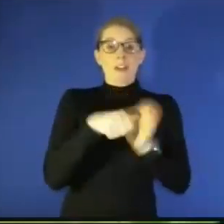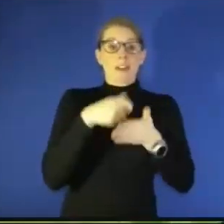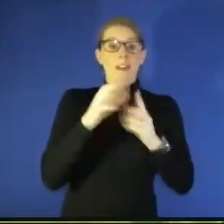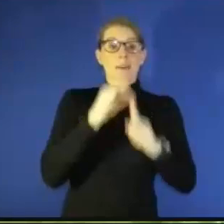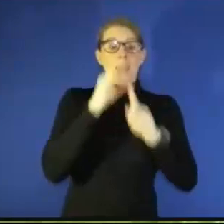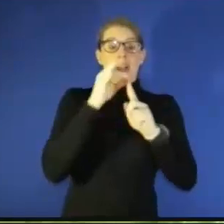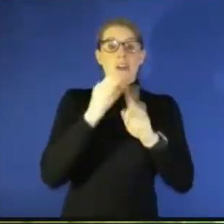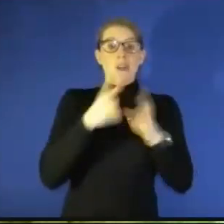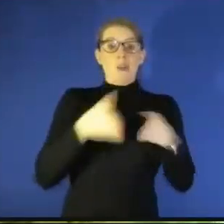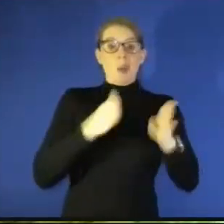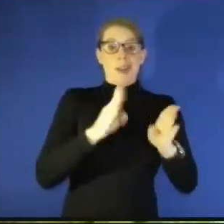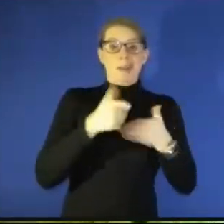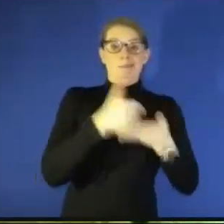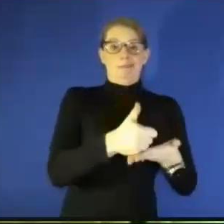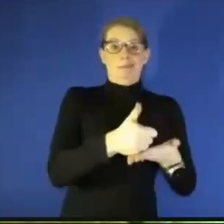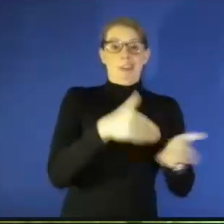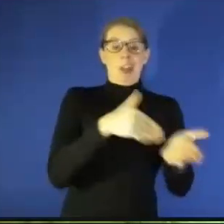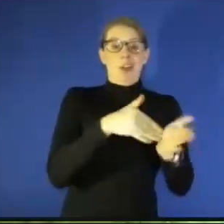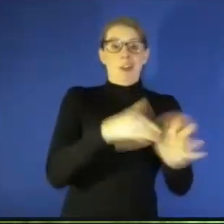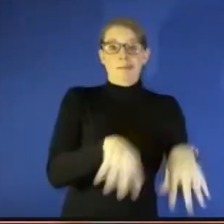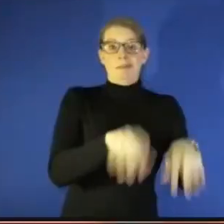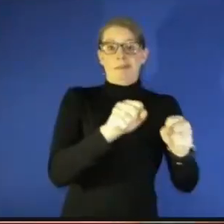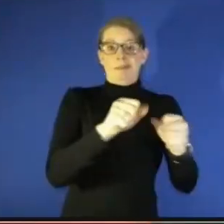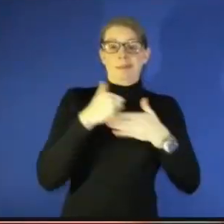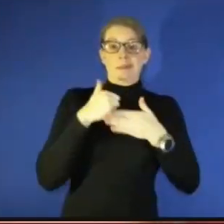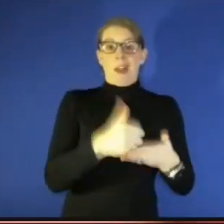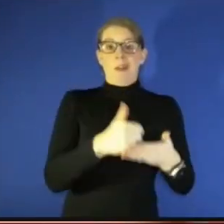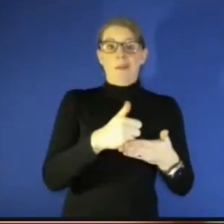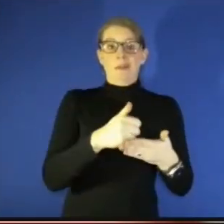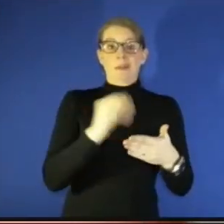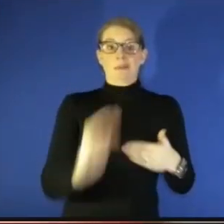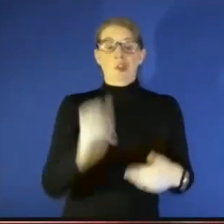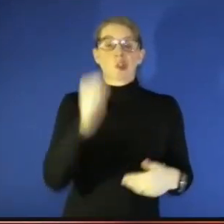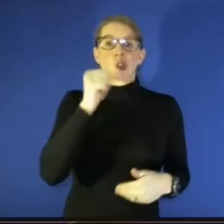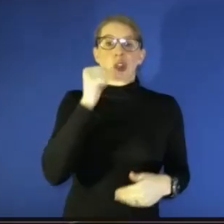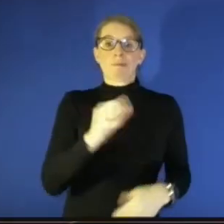who stepped in to help this little girl.